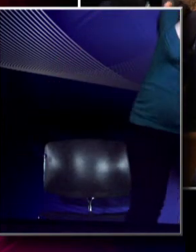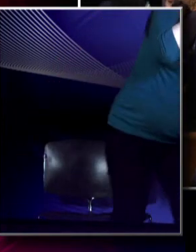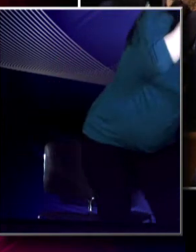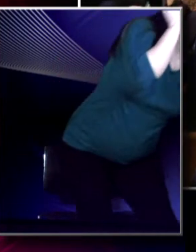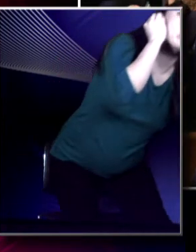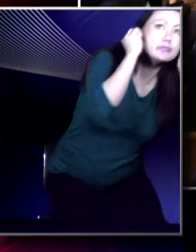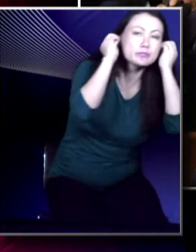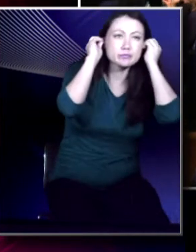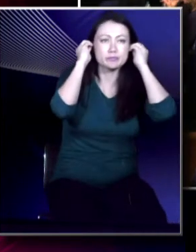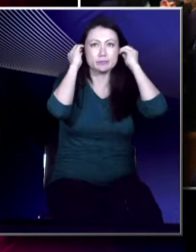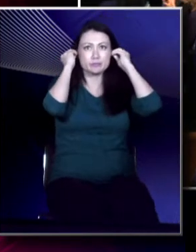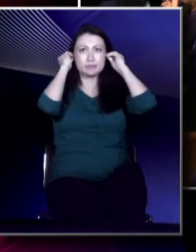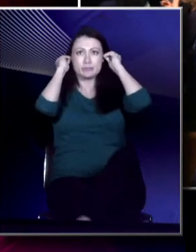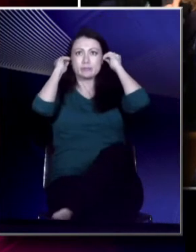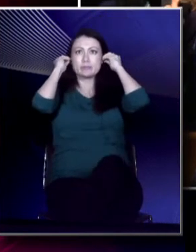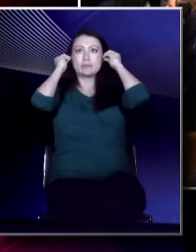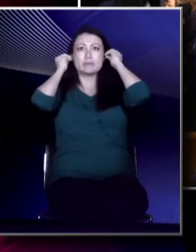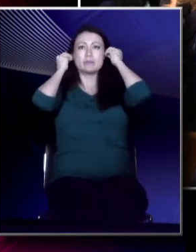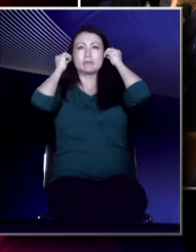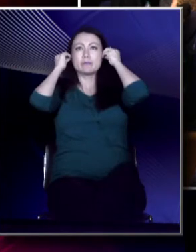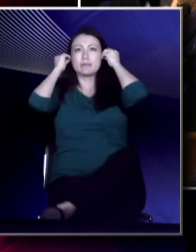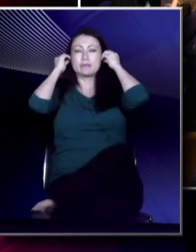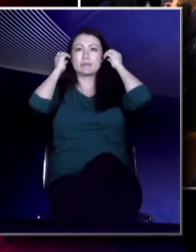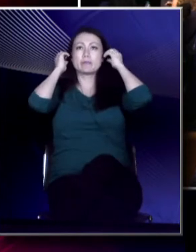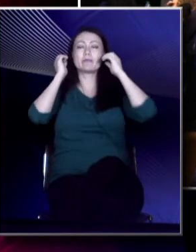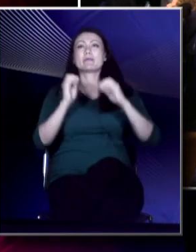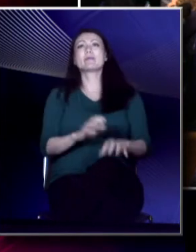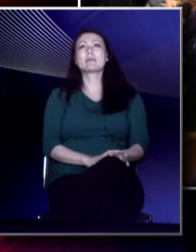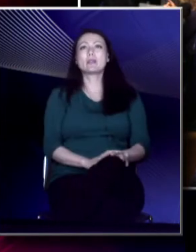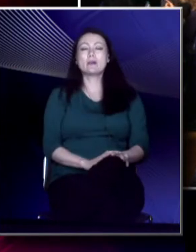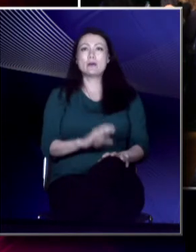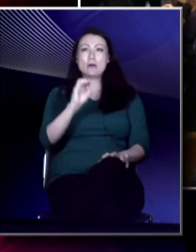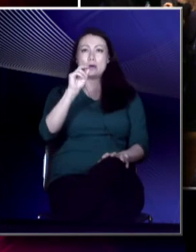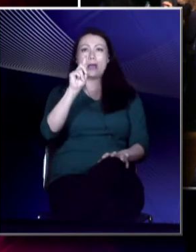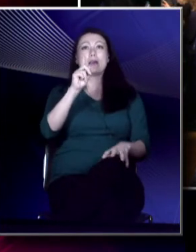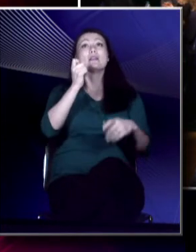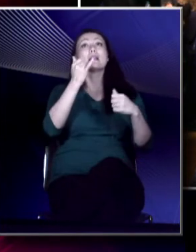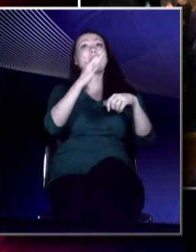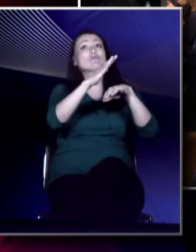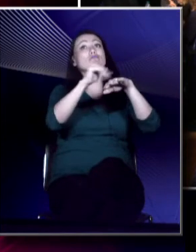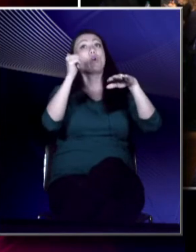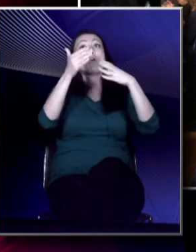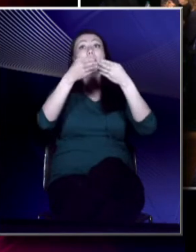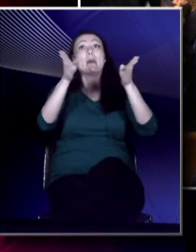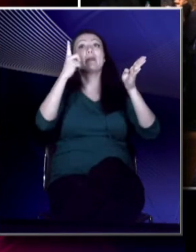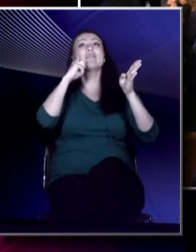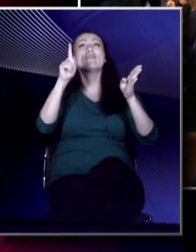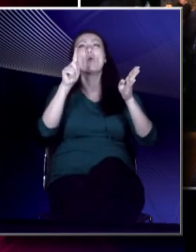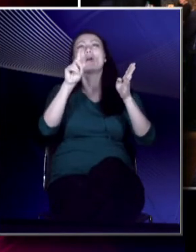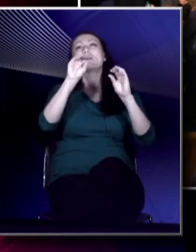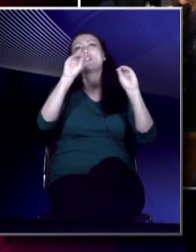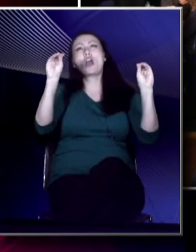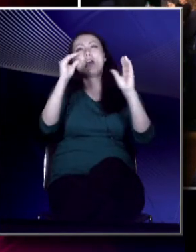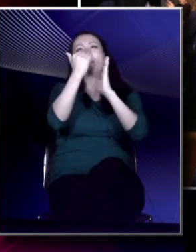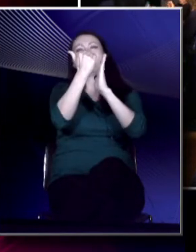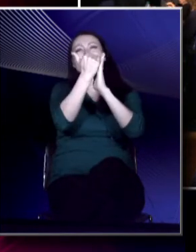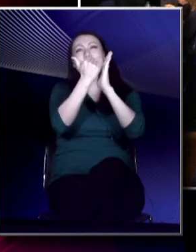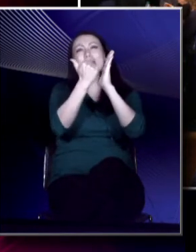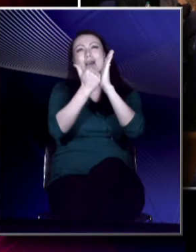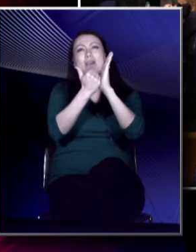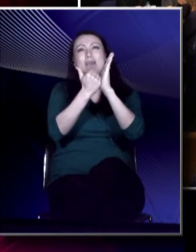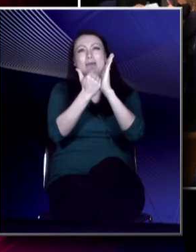Okay, I'm back on track. Item 1.04. This is called to the public on non-agenda items.